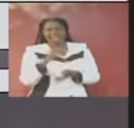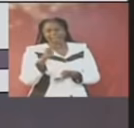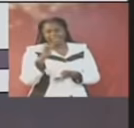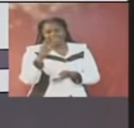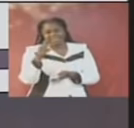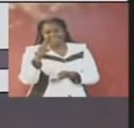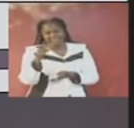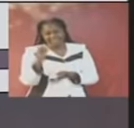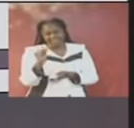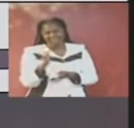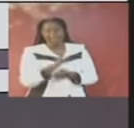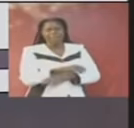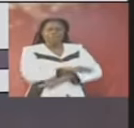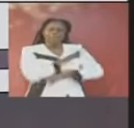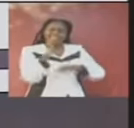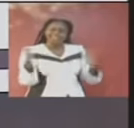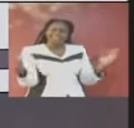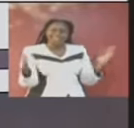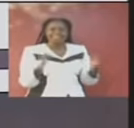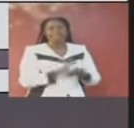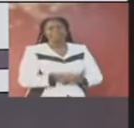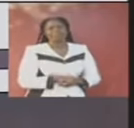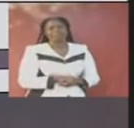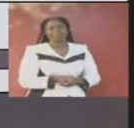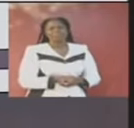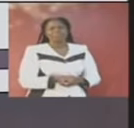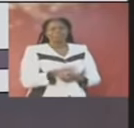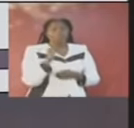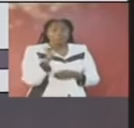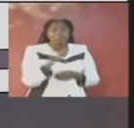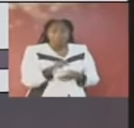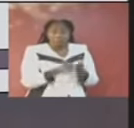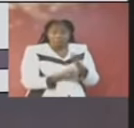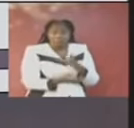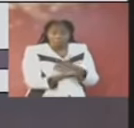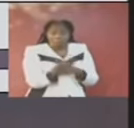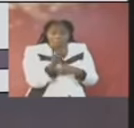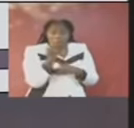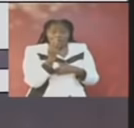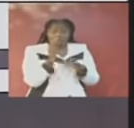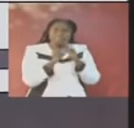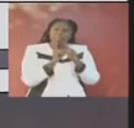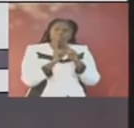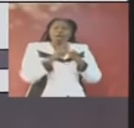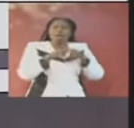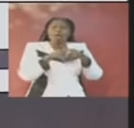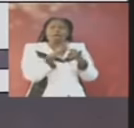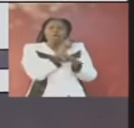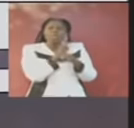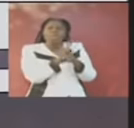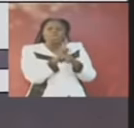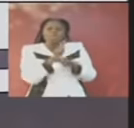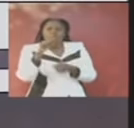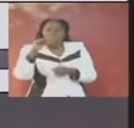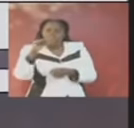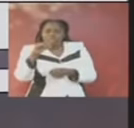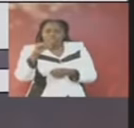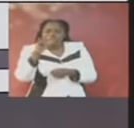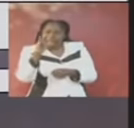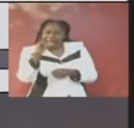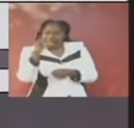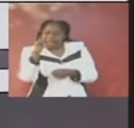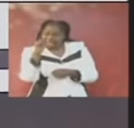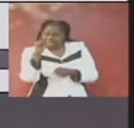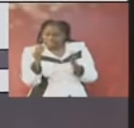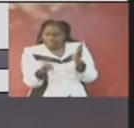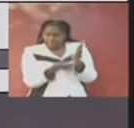morning. This morning we continue our look at the use of GIS technology within the Ministry of Health as we work towards